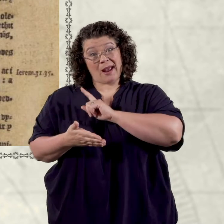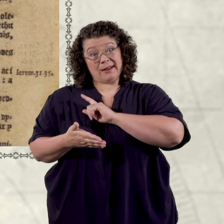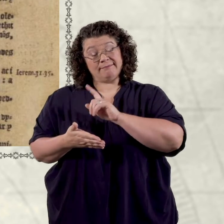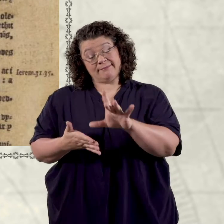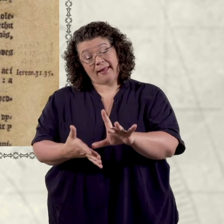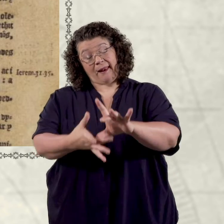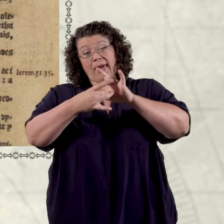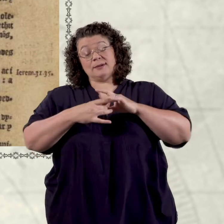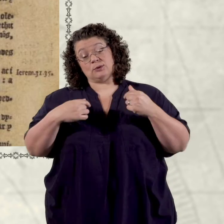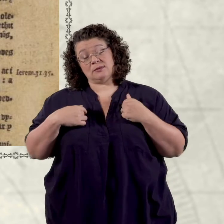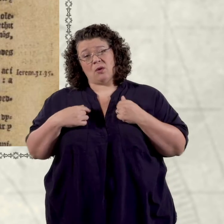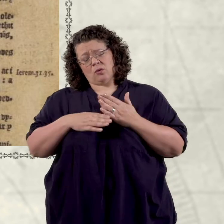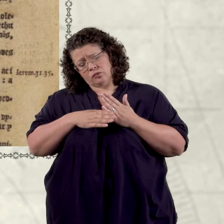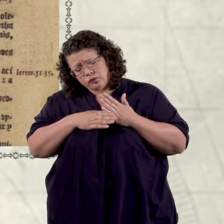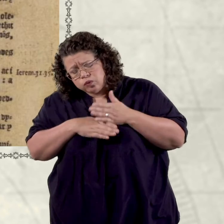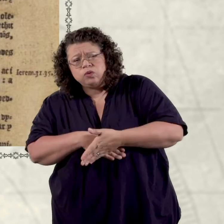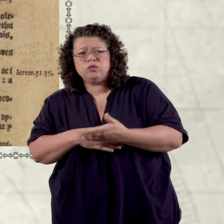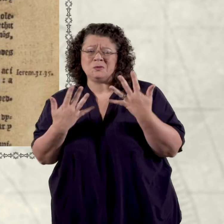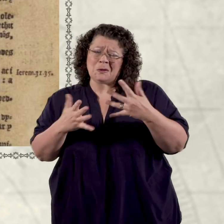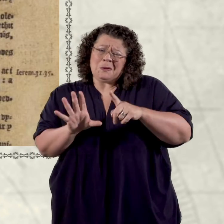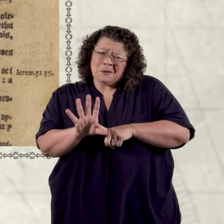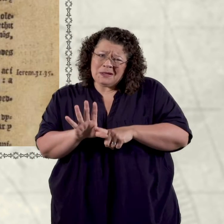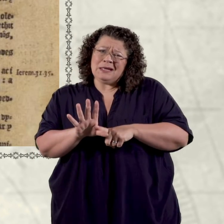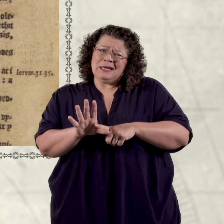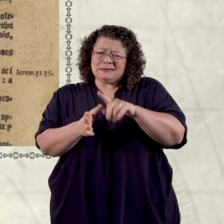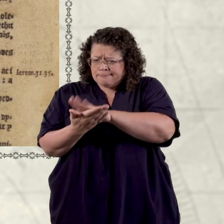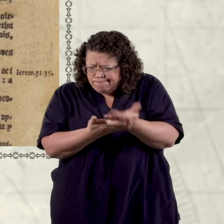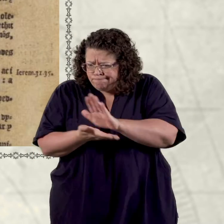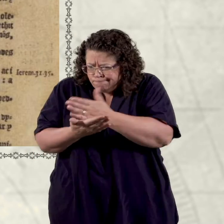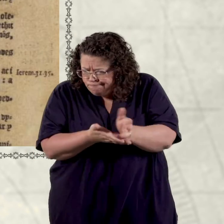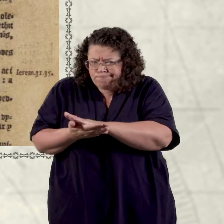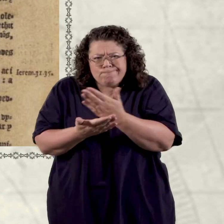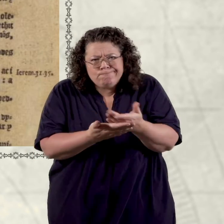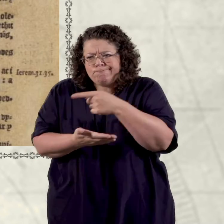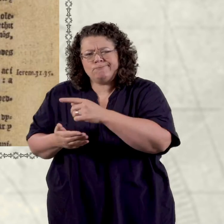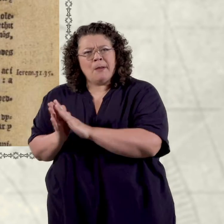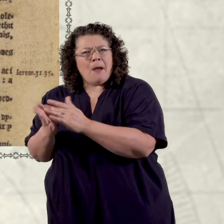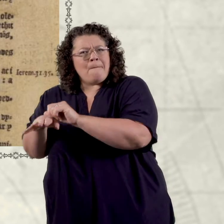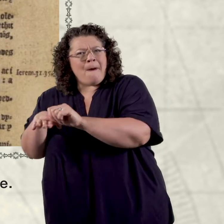And many say that is because of my hard work over 10